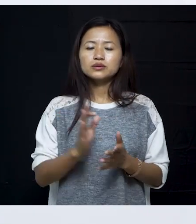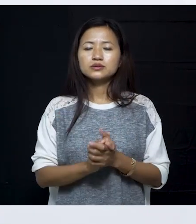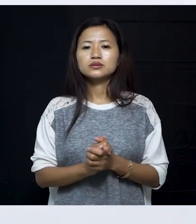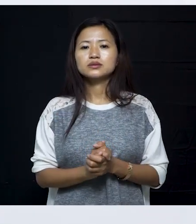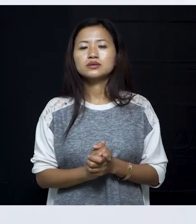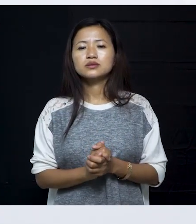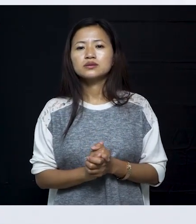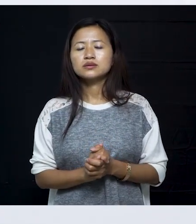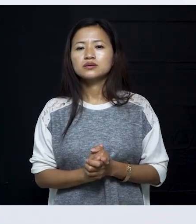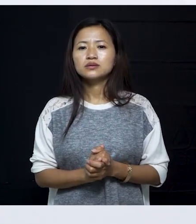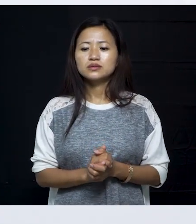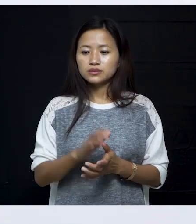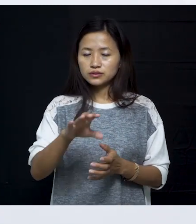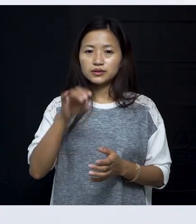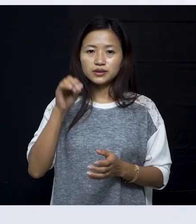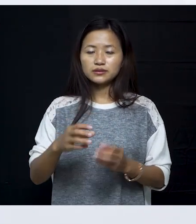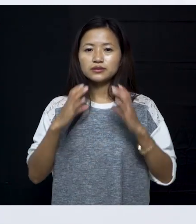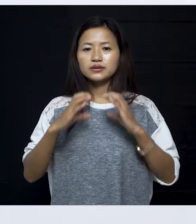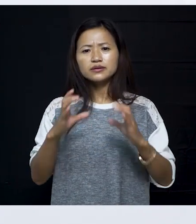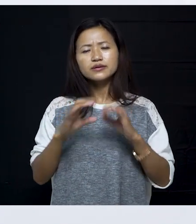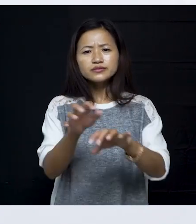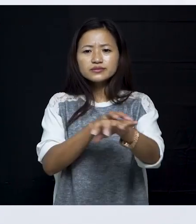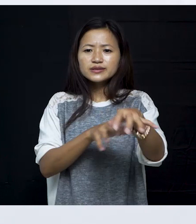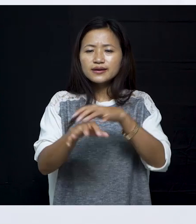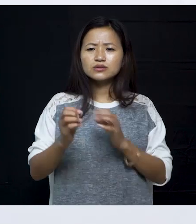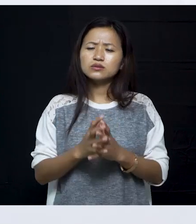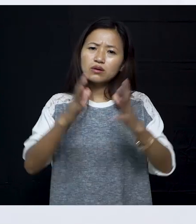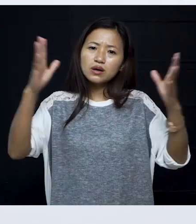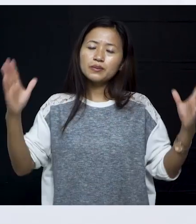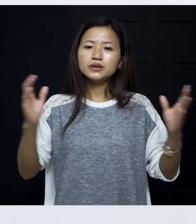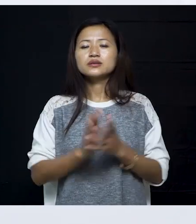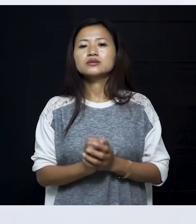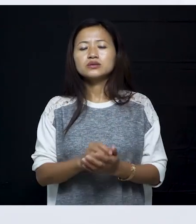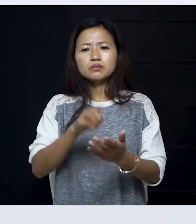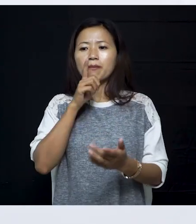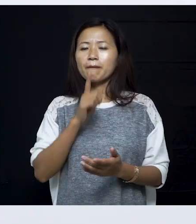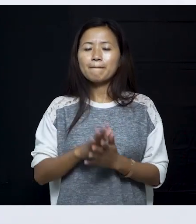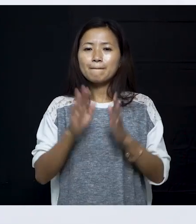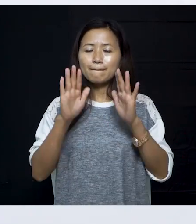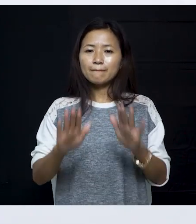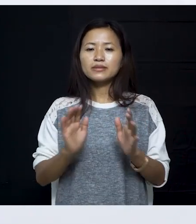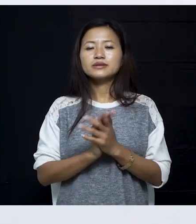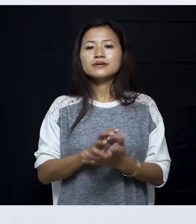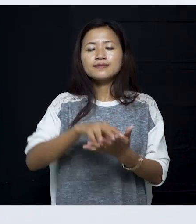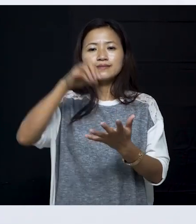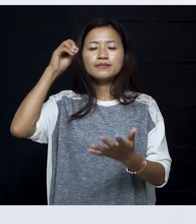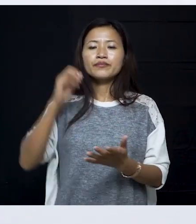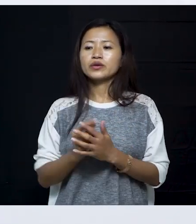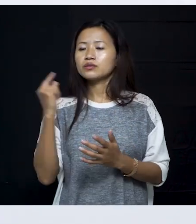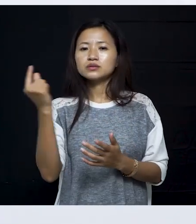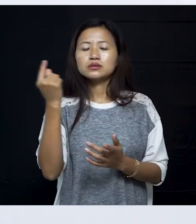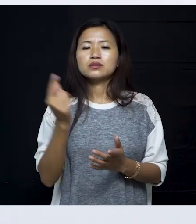of taking care of the animals, and so many things that I'm sure you must have learned, so that you can use it as